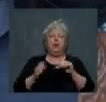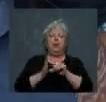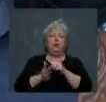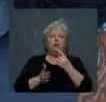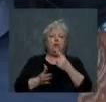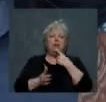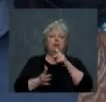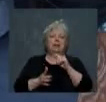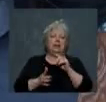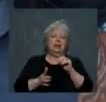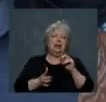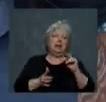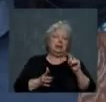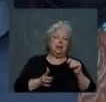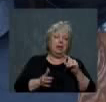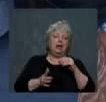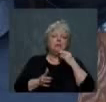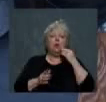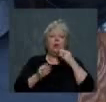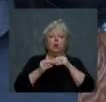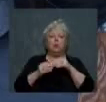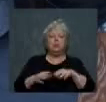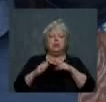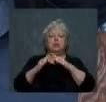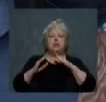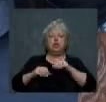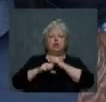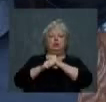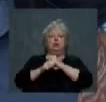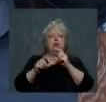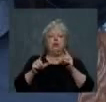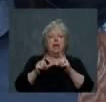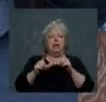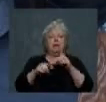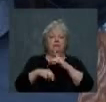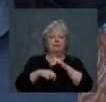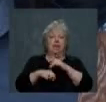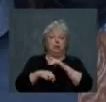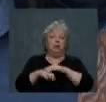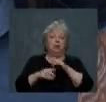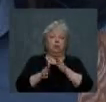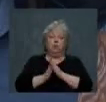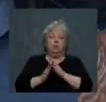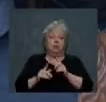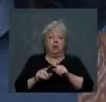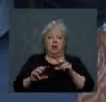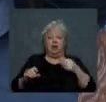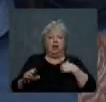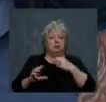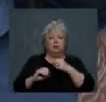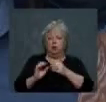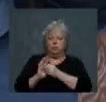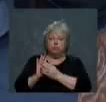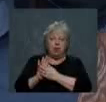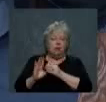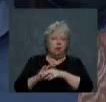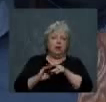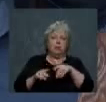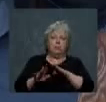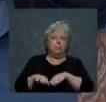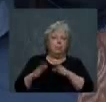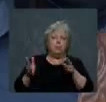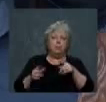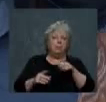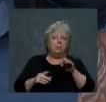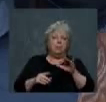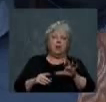states TNT has a homeless shelter license available upon request. There is no record of said license that's been found in public government records as